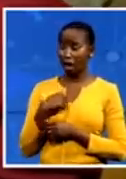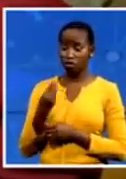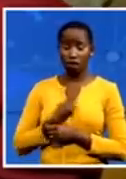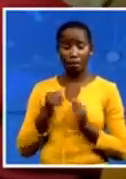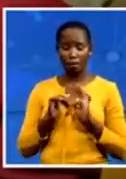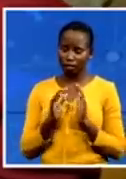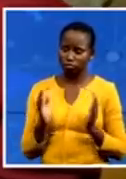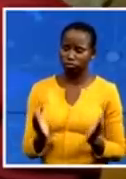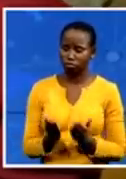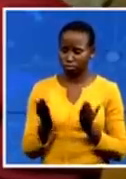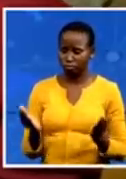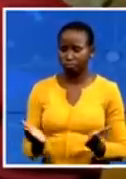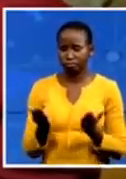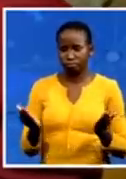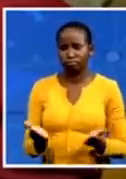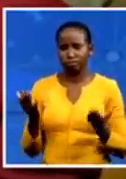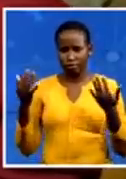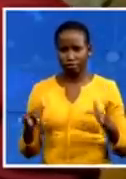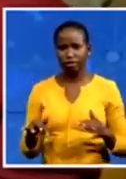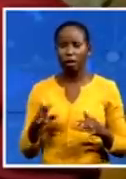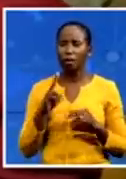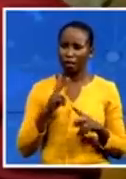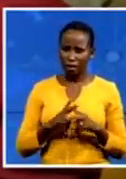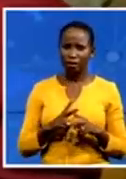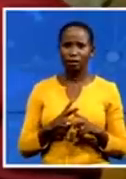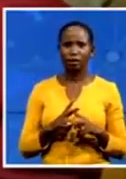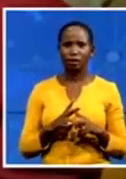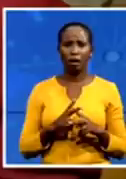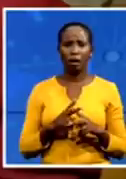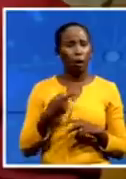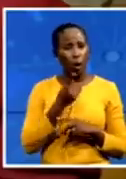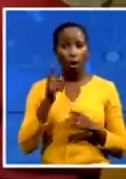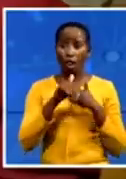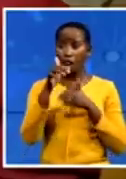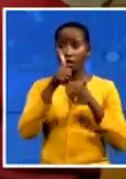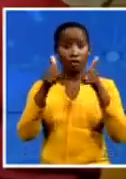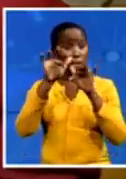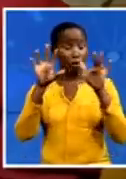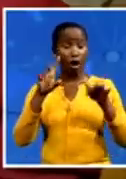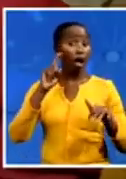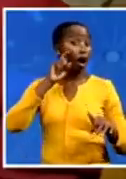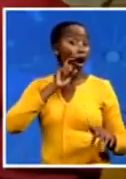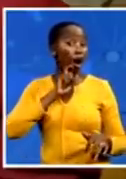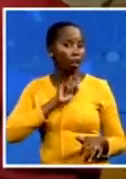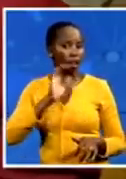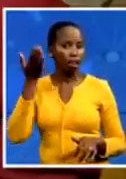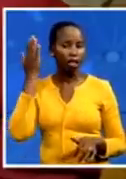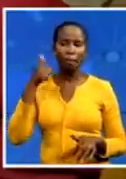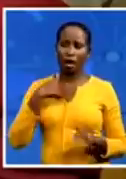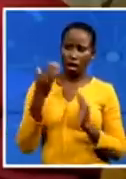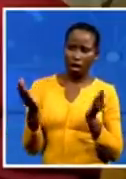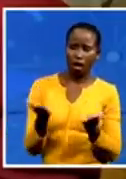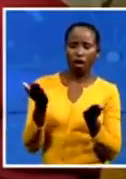And also even grooming and mentoring older leaders who were older than me, who came into the organization in various places. And I hope that my legacy has been one